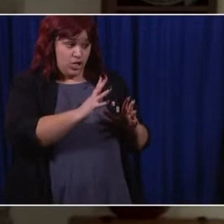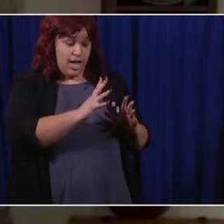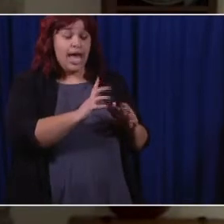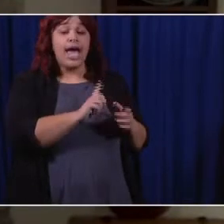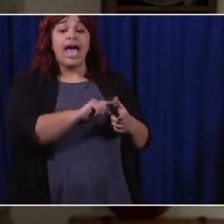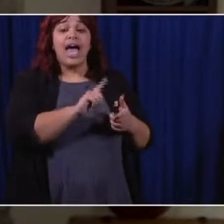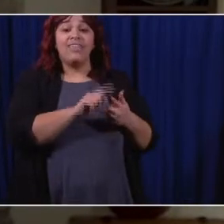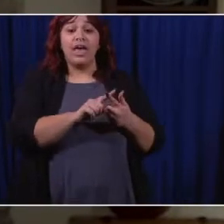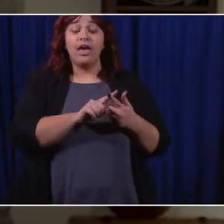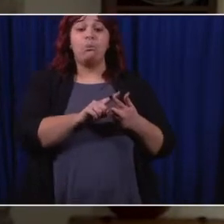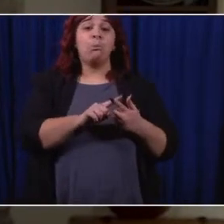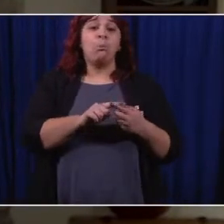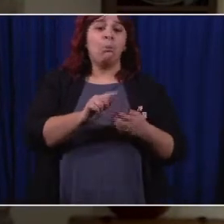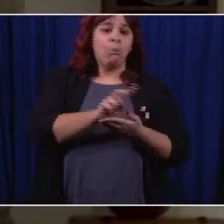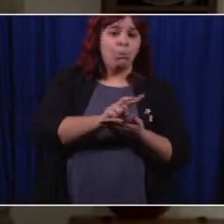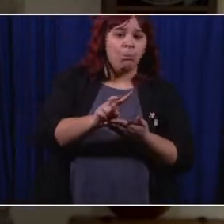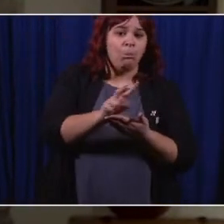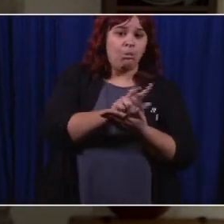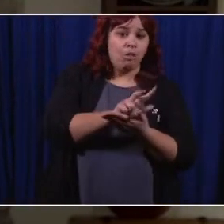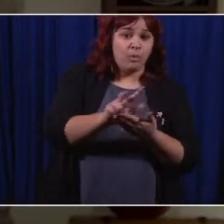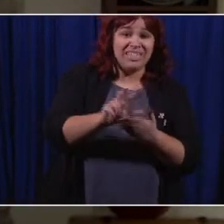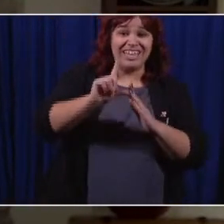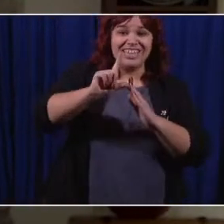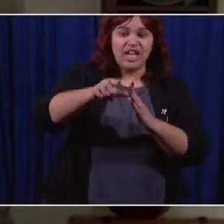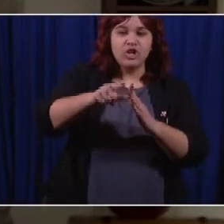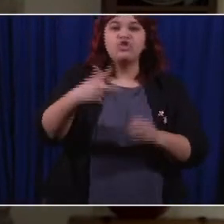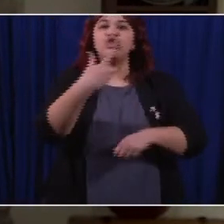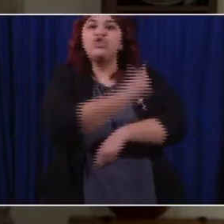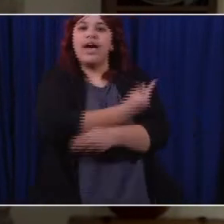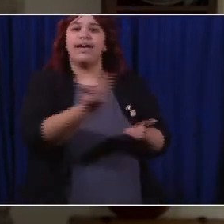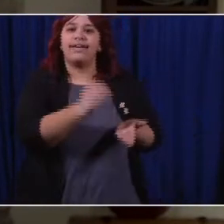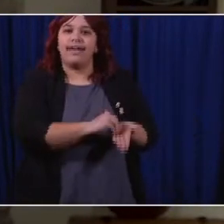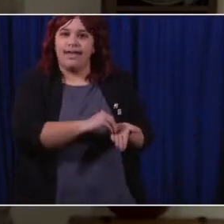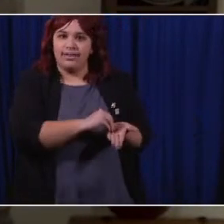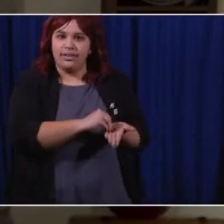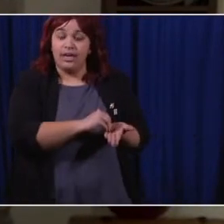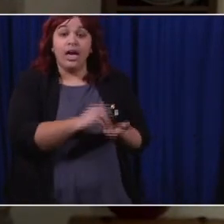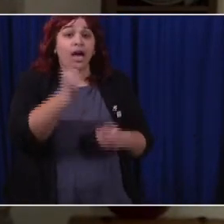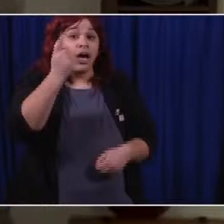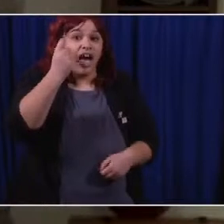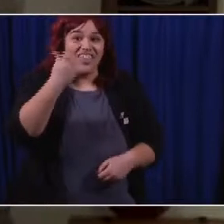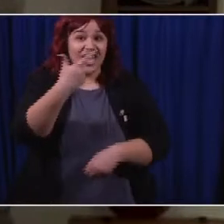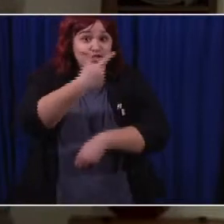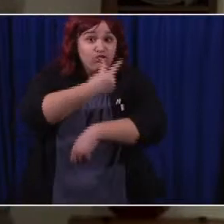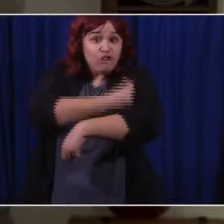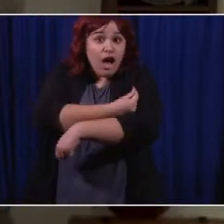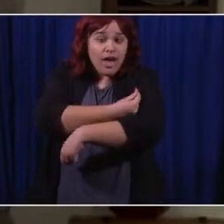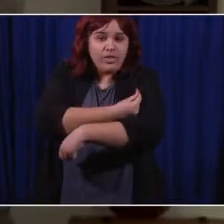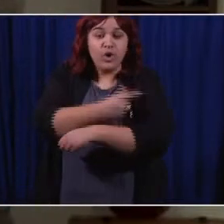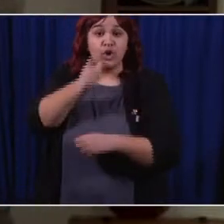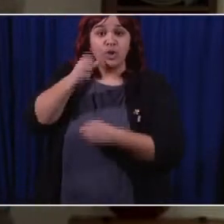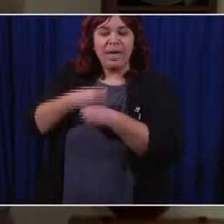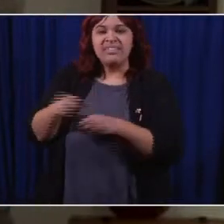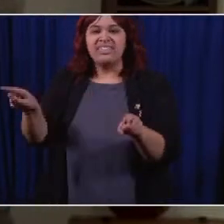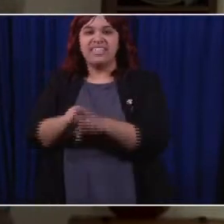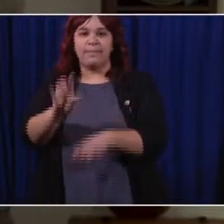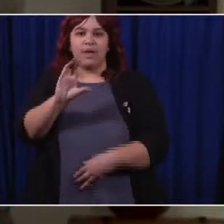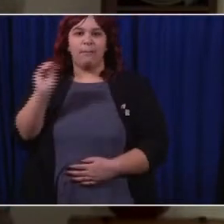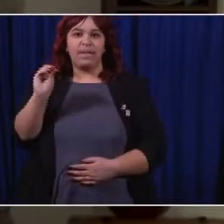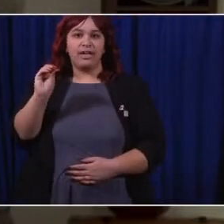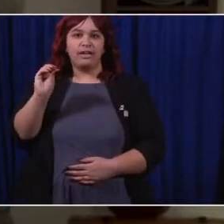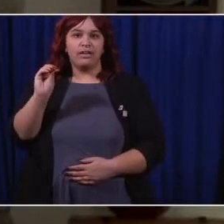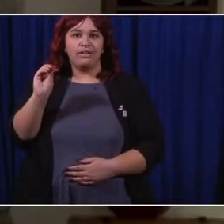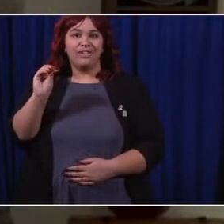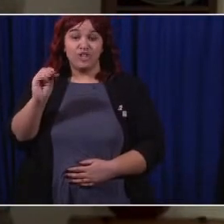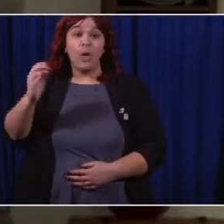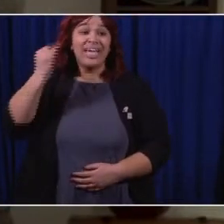they're getting the shot from the same company. So, and that's the protocol that we've been given, and that's the protocol we intend